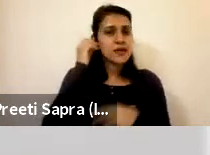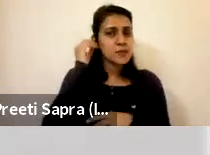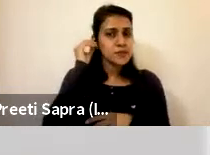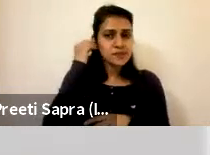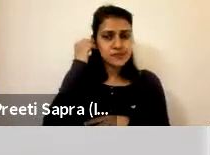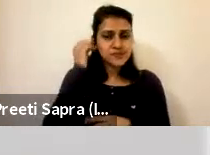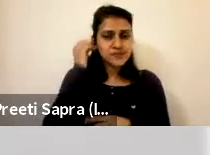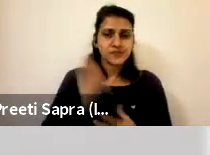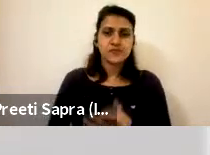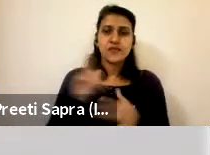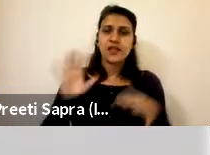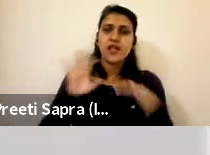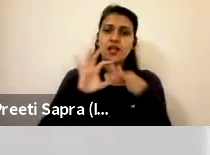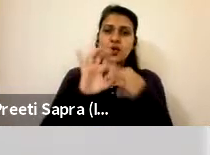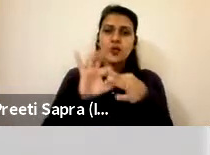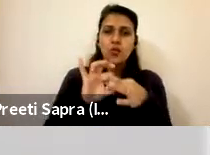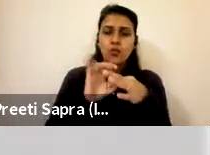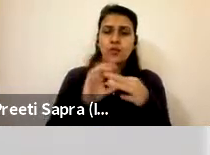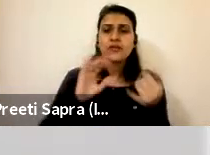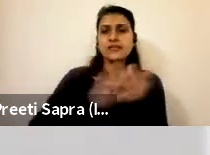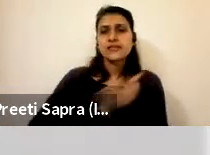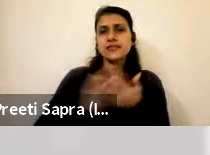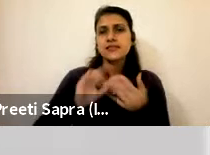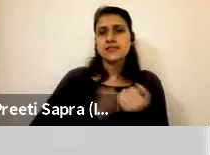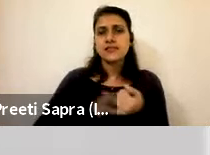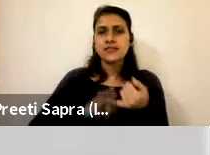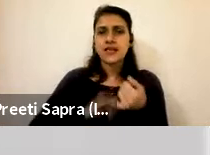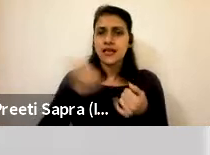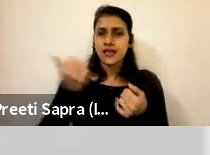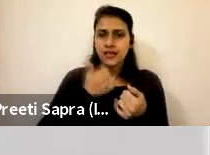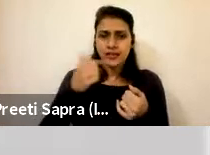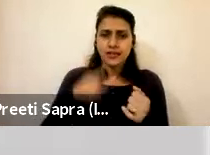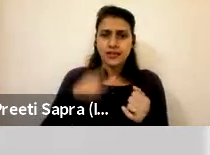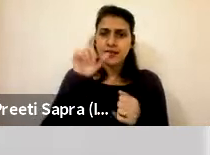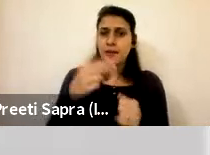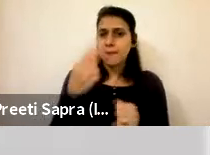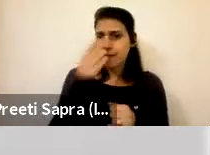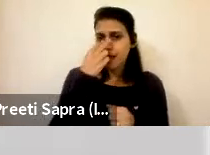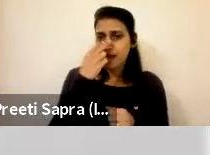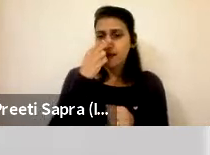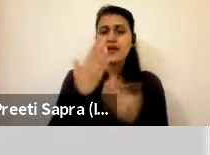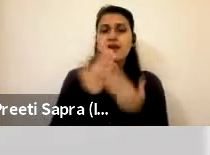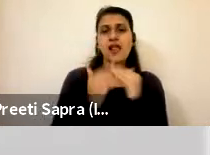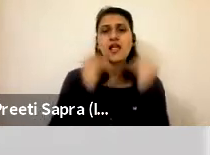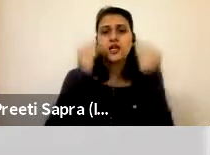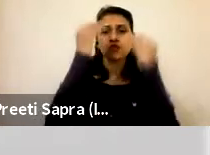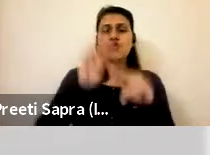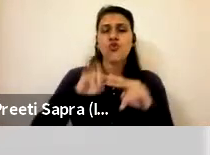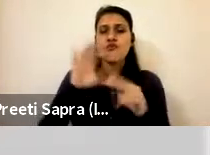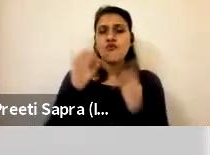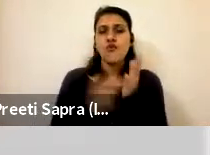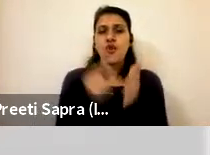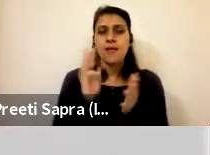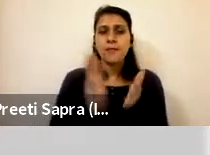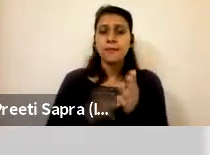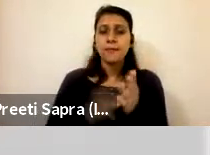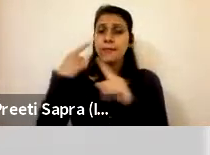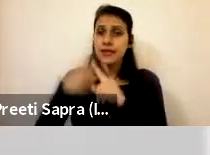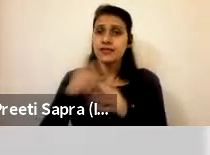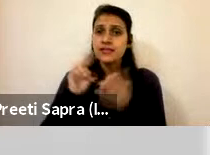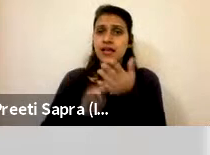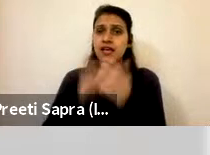am associated as an honorary secretary with Blind Graduates Forum of India, a Mumbai-based NGO working